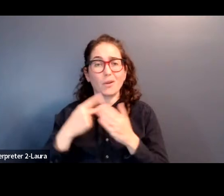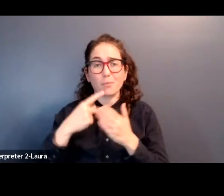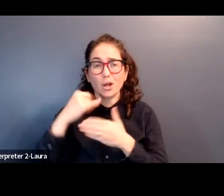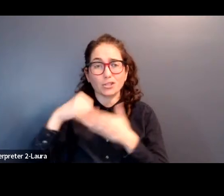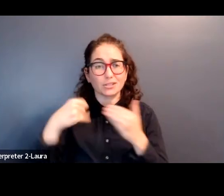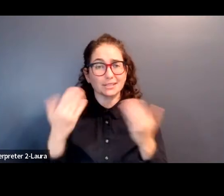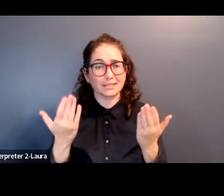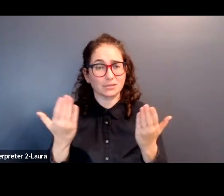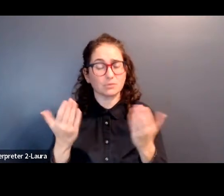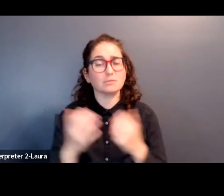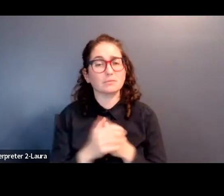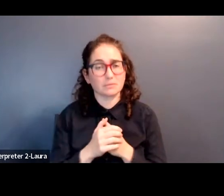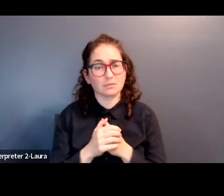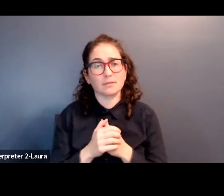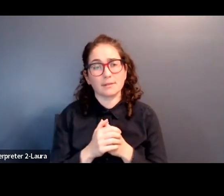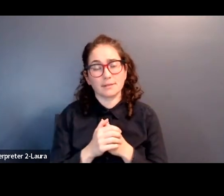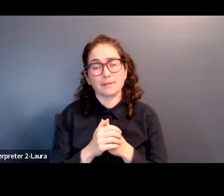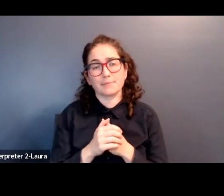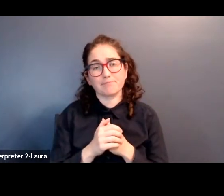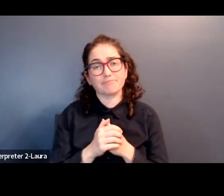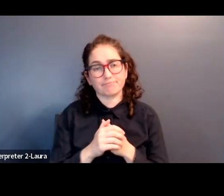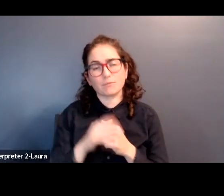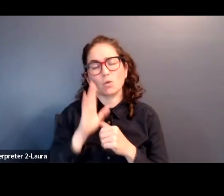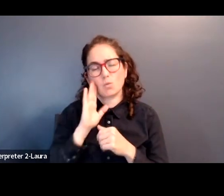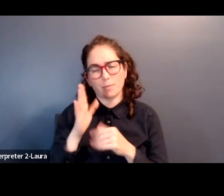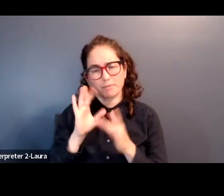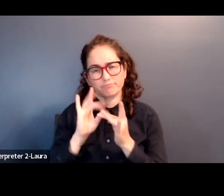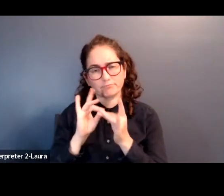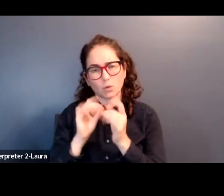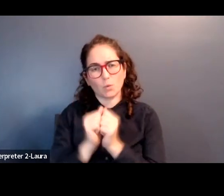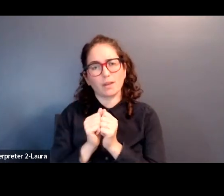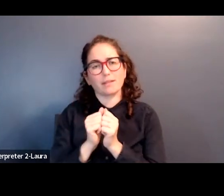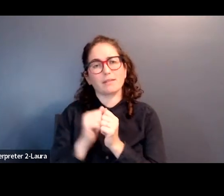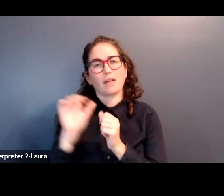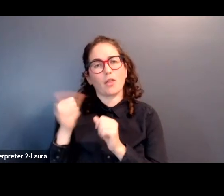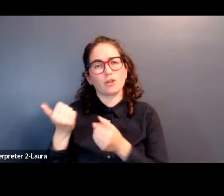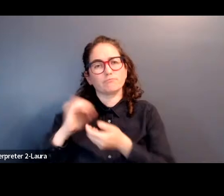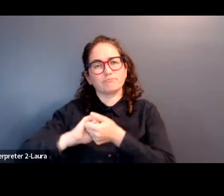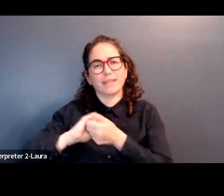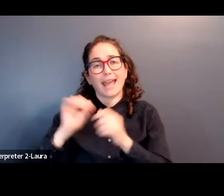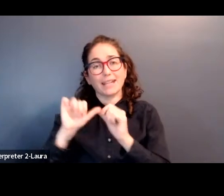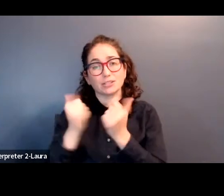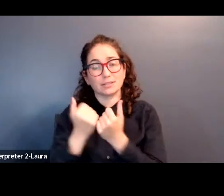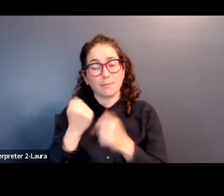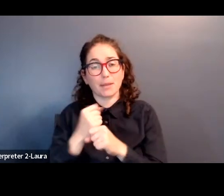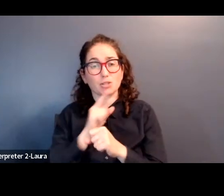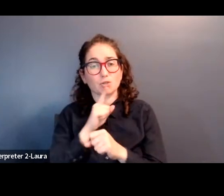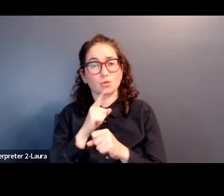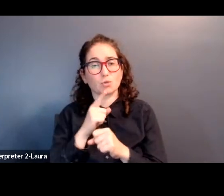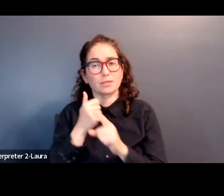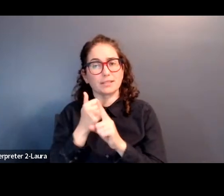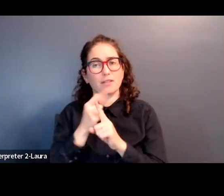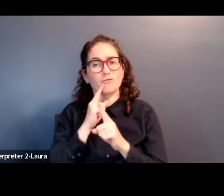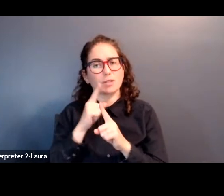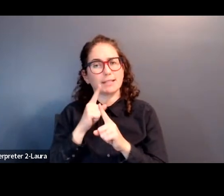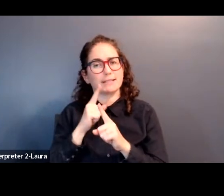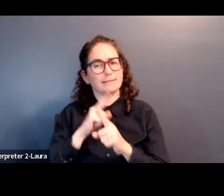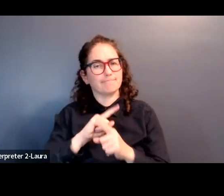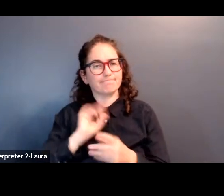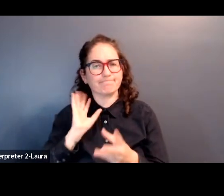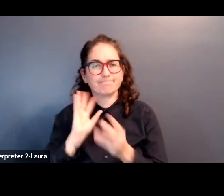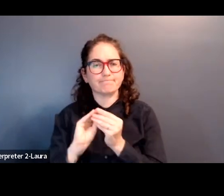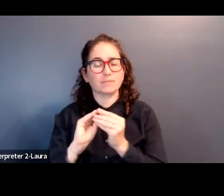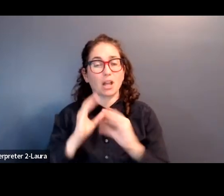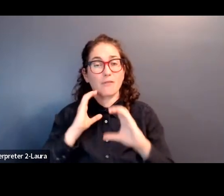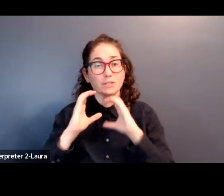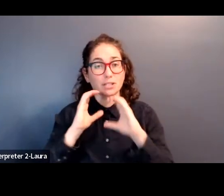here. So we will be working with our sister agencies to make sure that this is a round out conversation. I